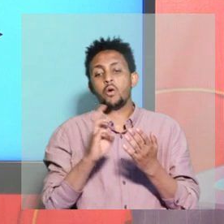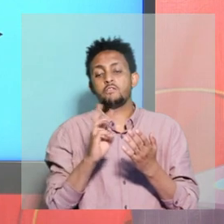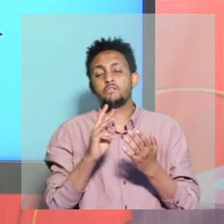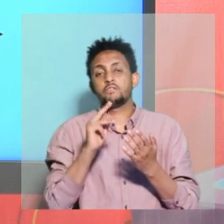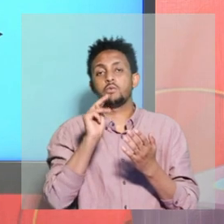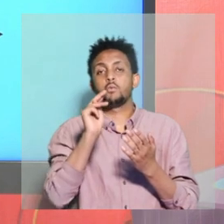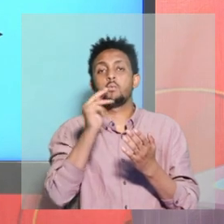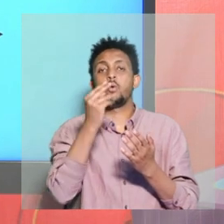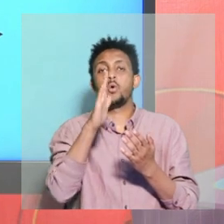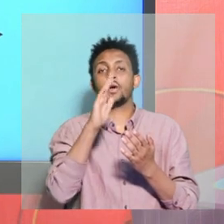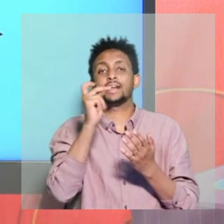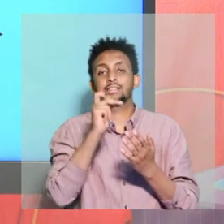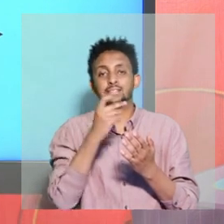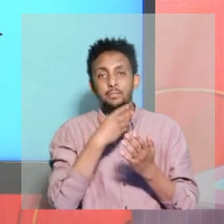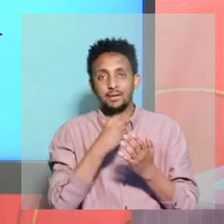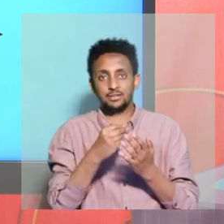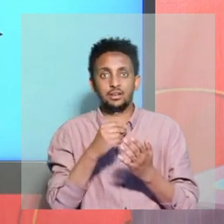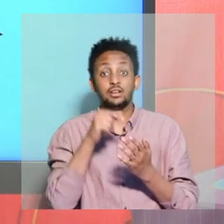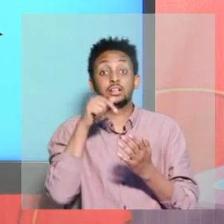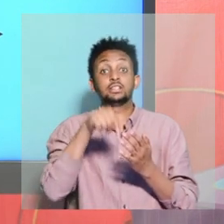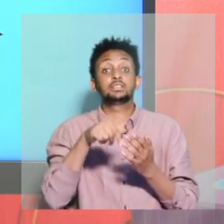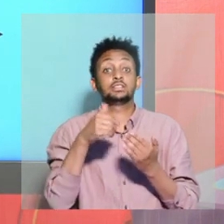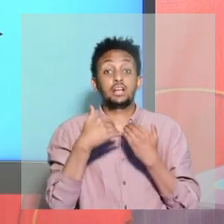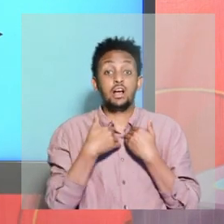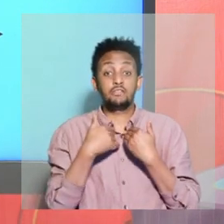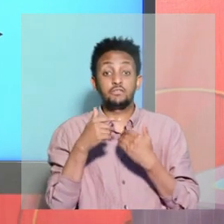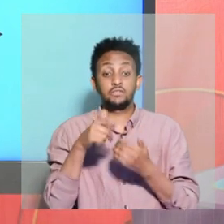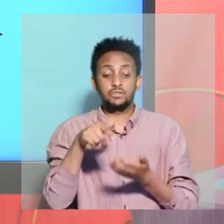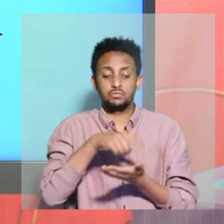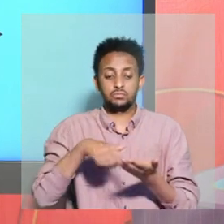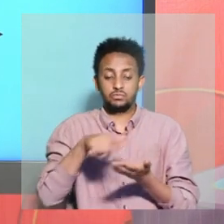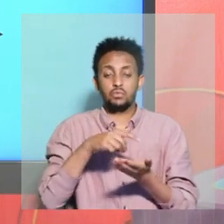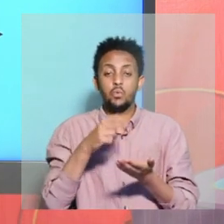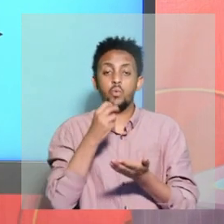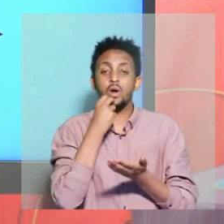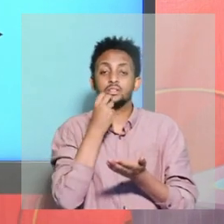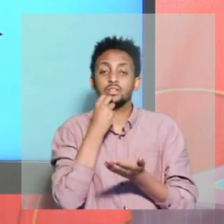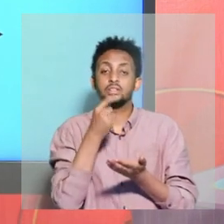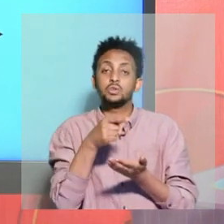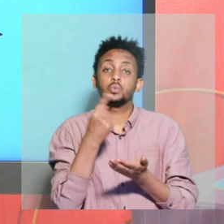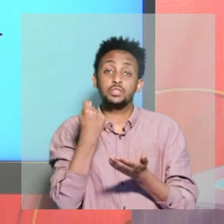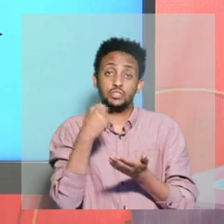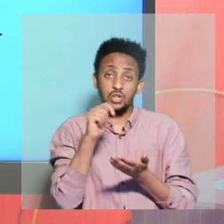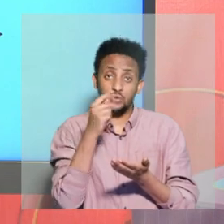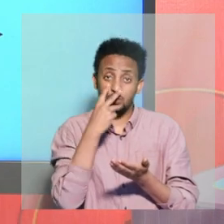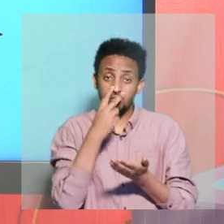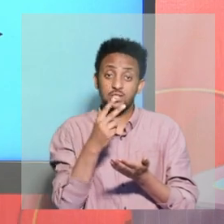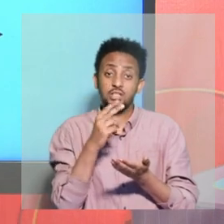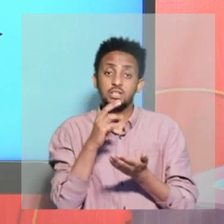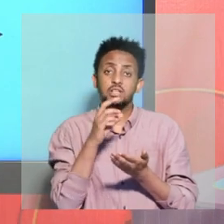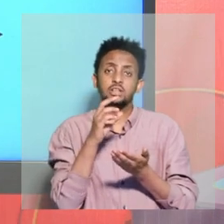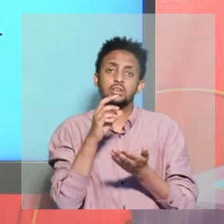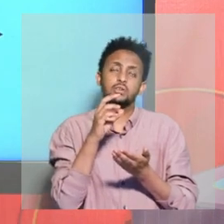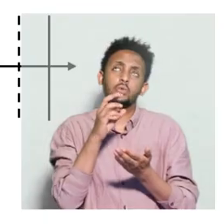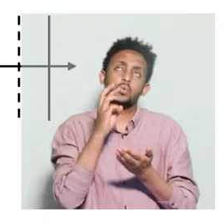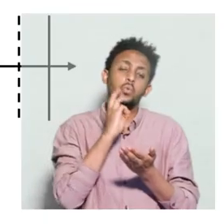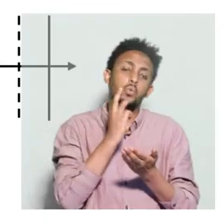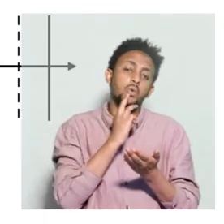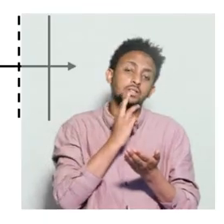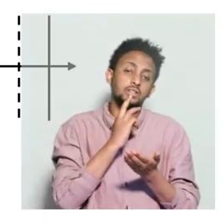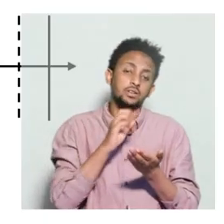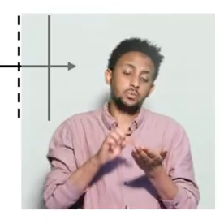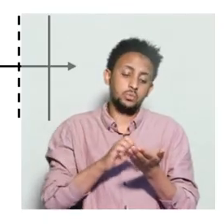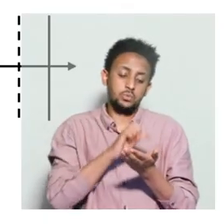of concentric circles. So that some will be rising up. For example, if you try to see the section view of a water